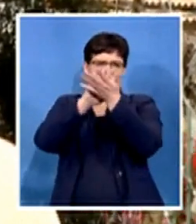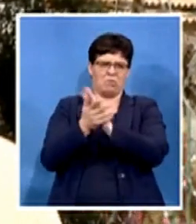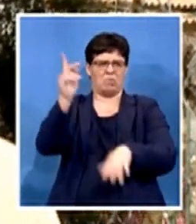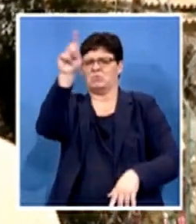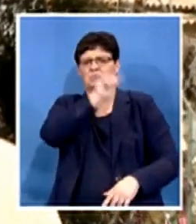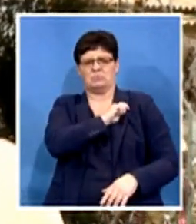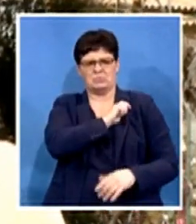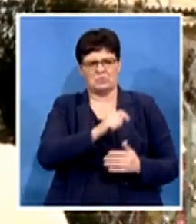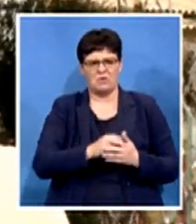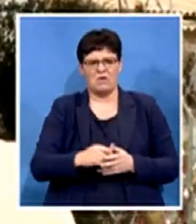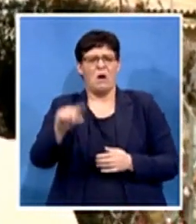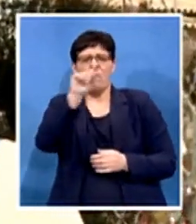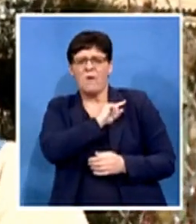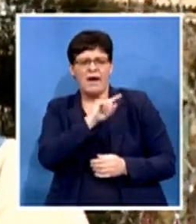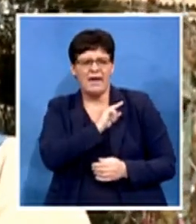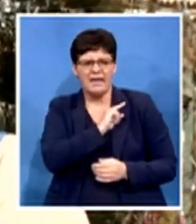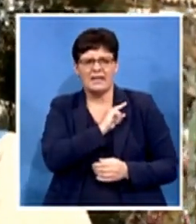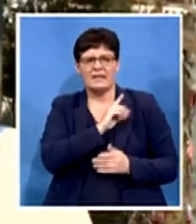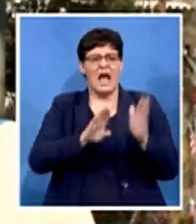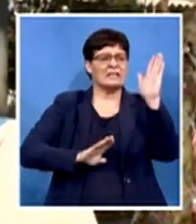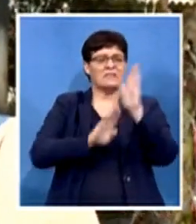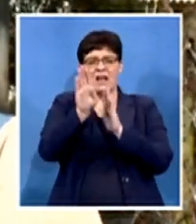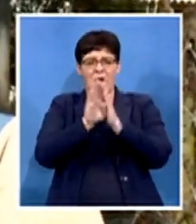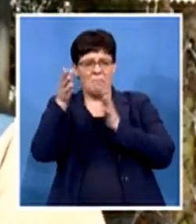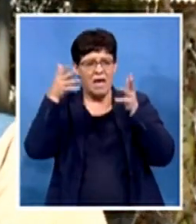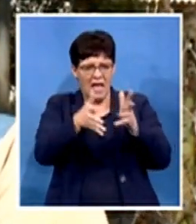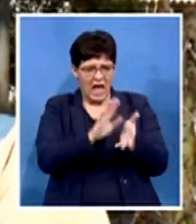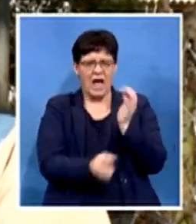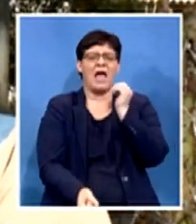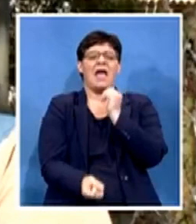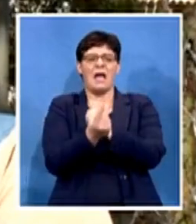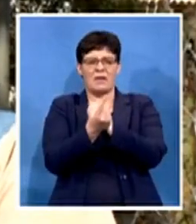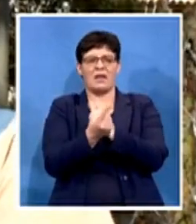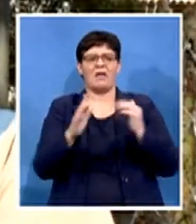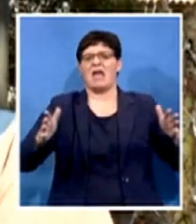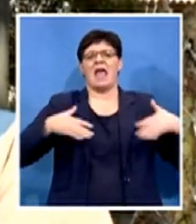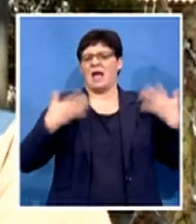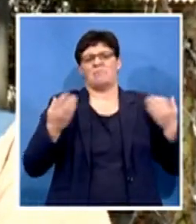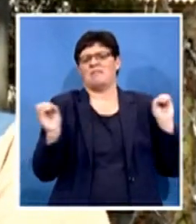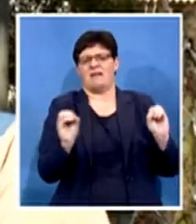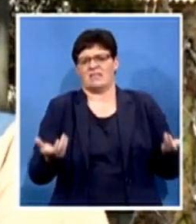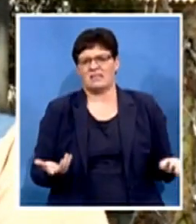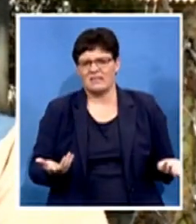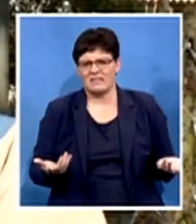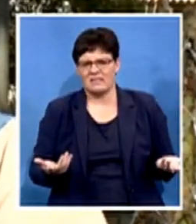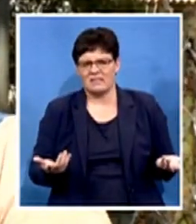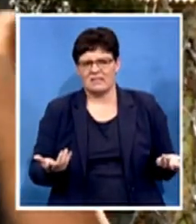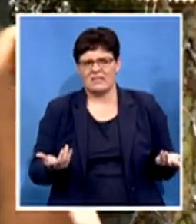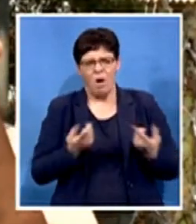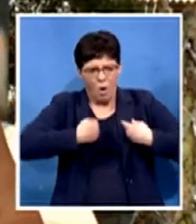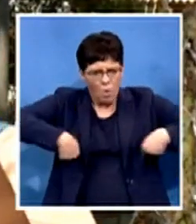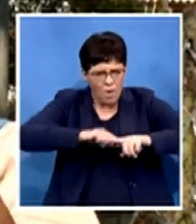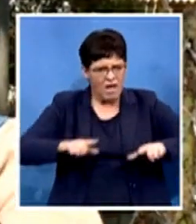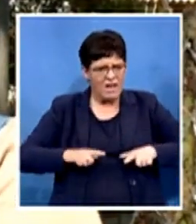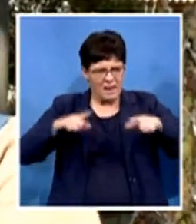ka gare Dark City, because ke maphelo a rona a ka mona bona ba dula ha mona tiko ba dula nteng rona ha re phele handle ho ha matlo